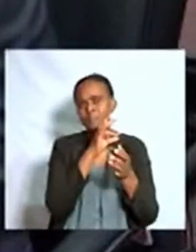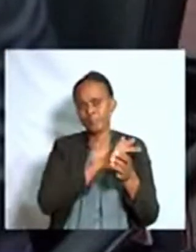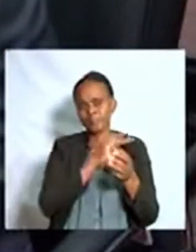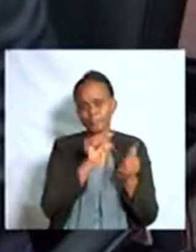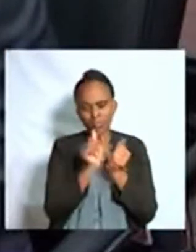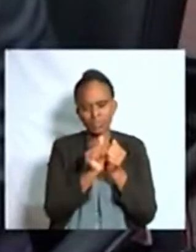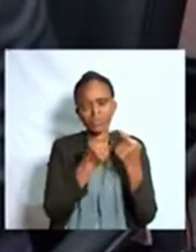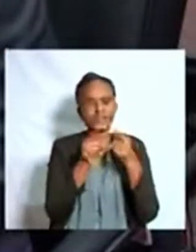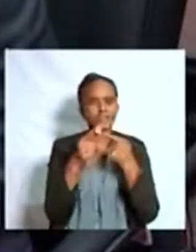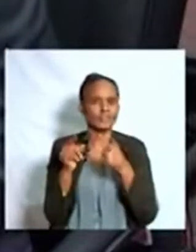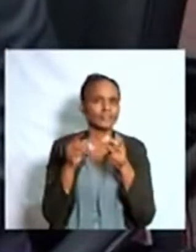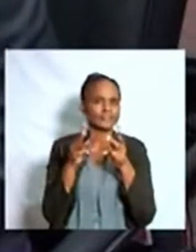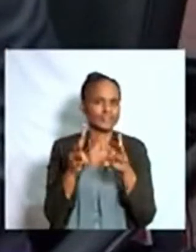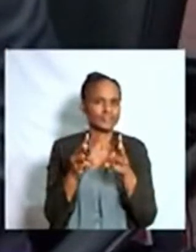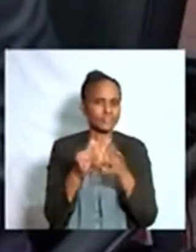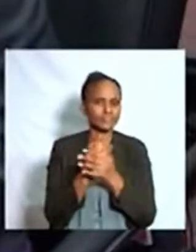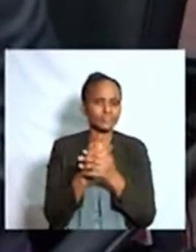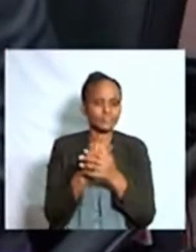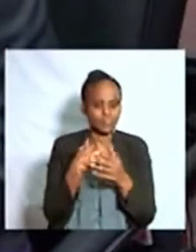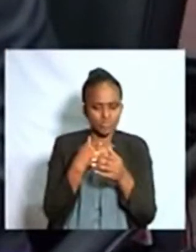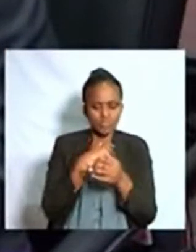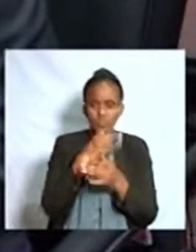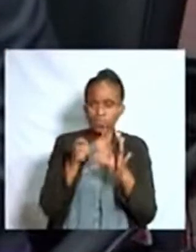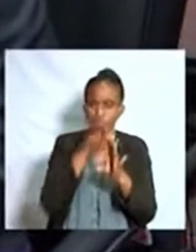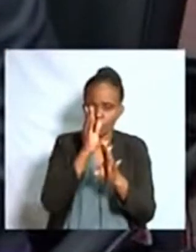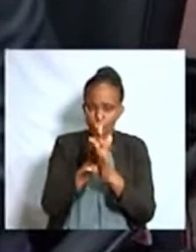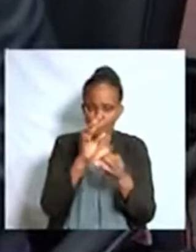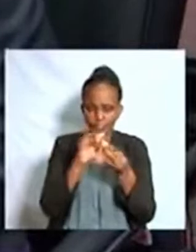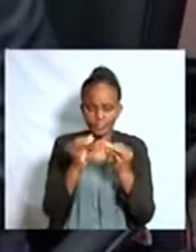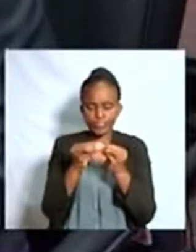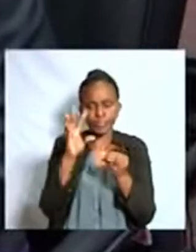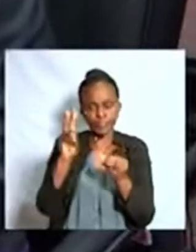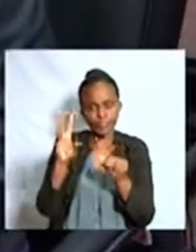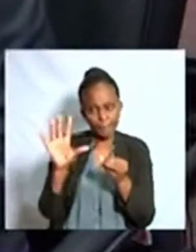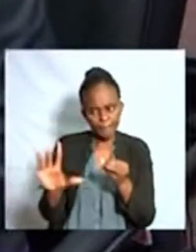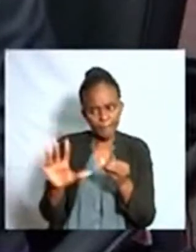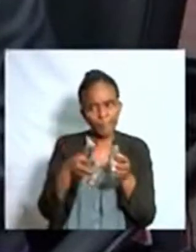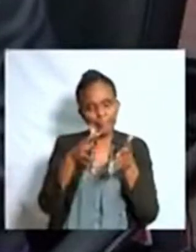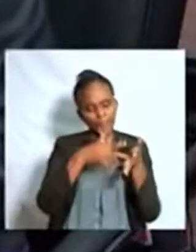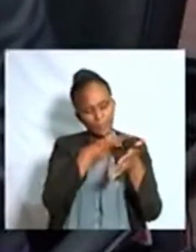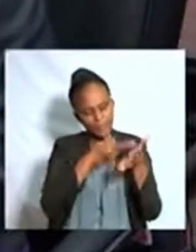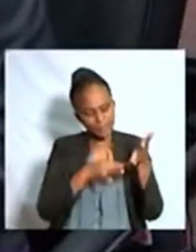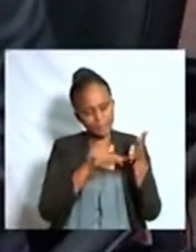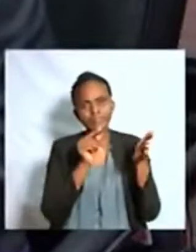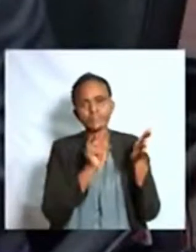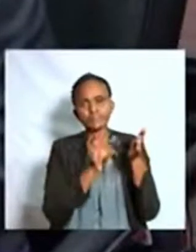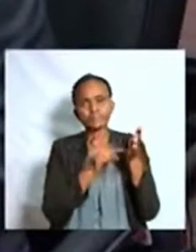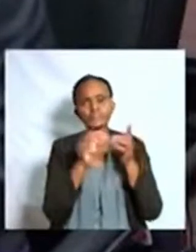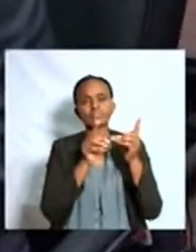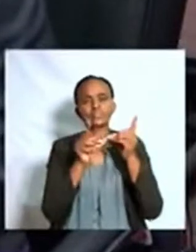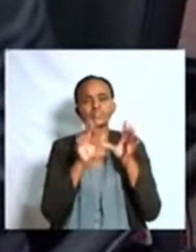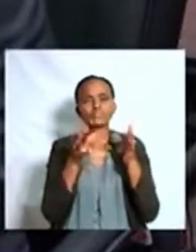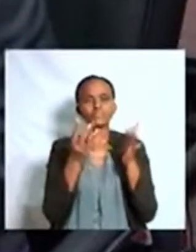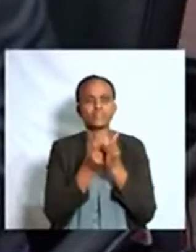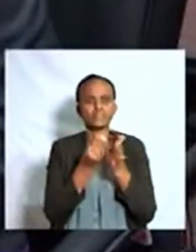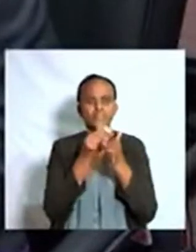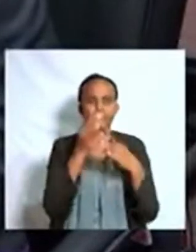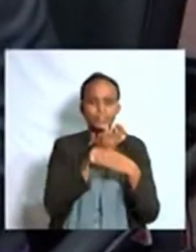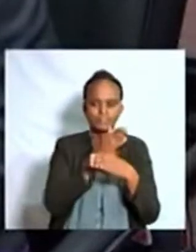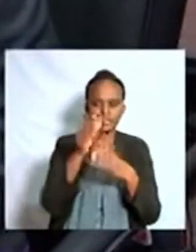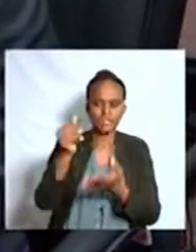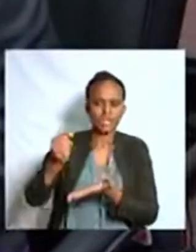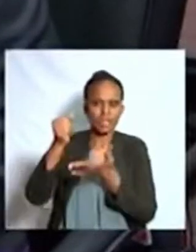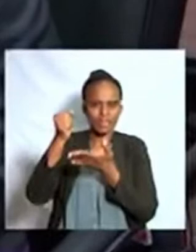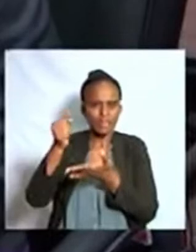the variance. I will refer you to number 6 there on the schedule, Director Finance, Commercial Ventures. You budgeted